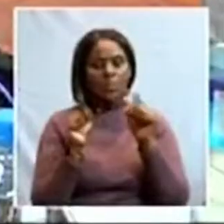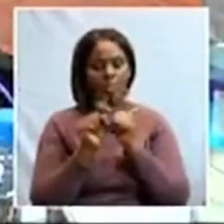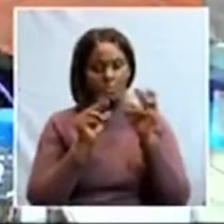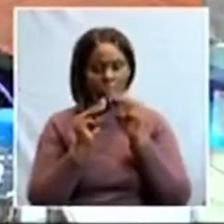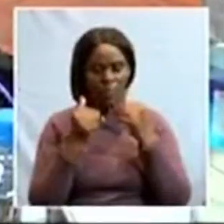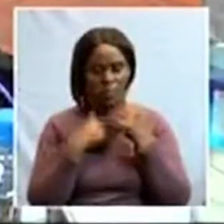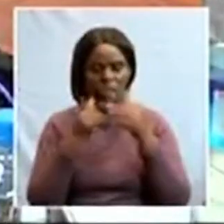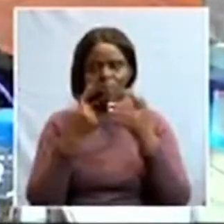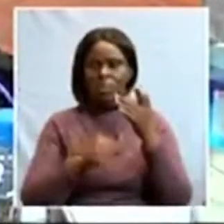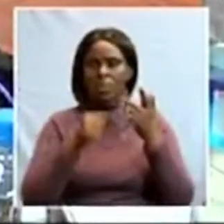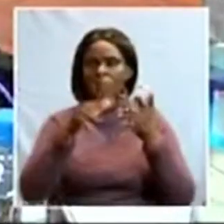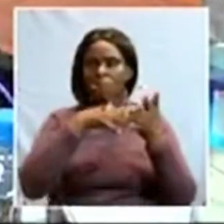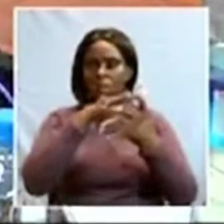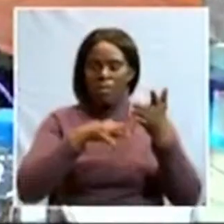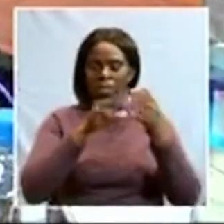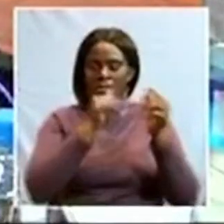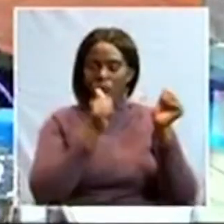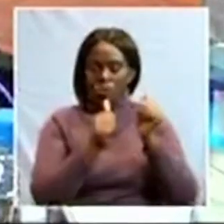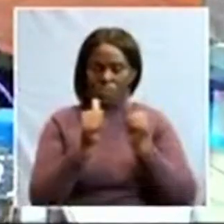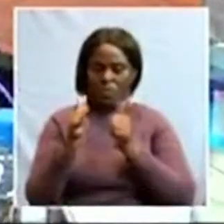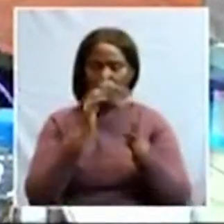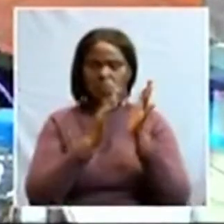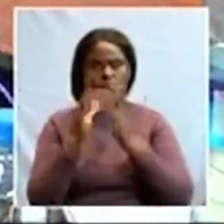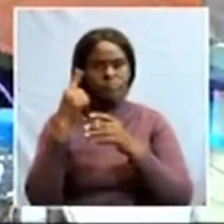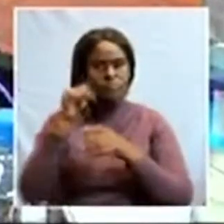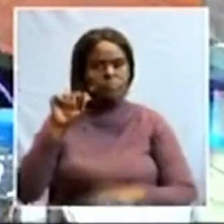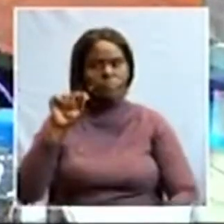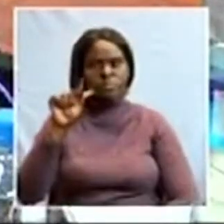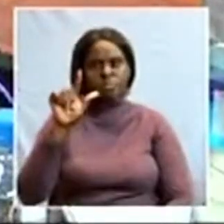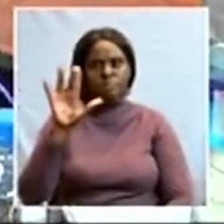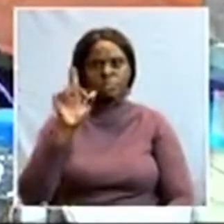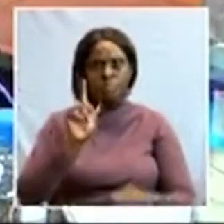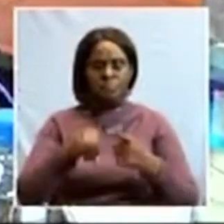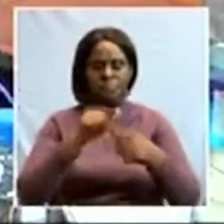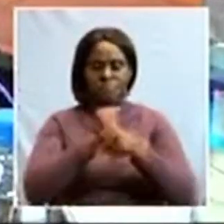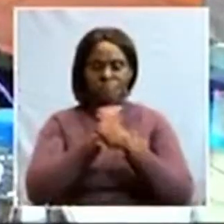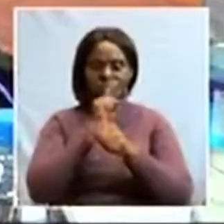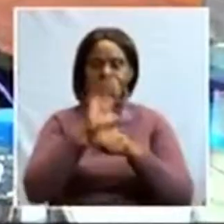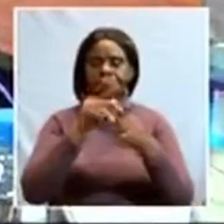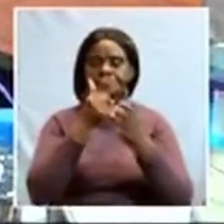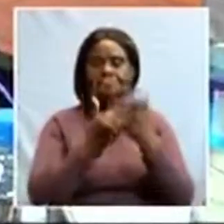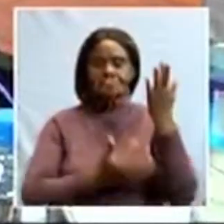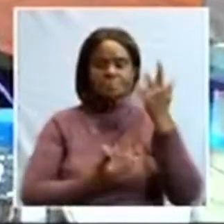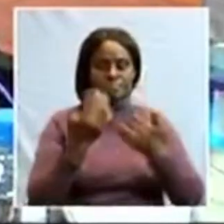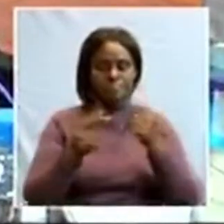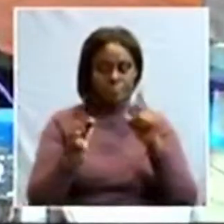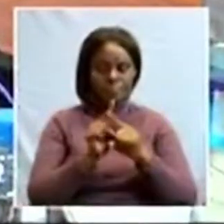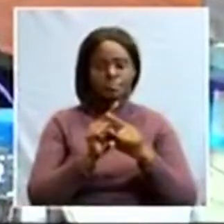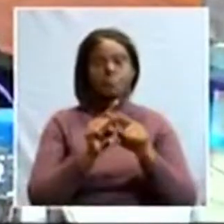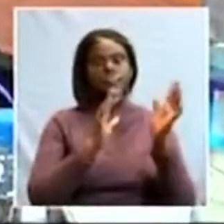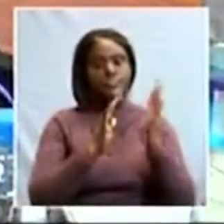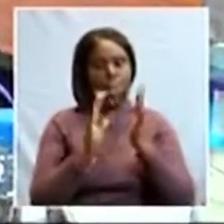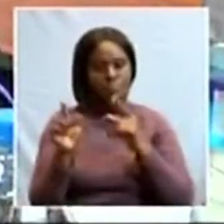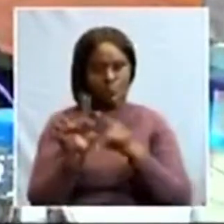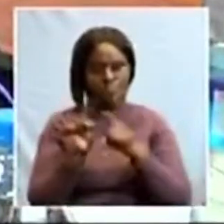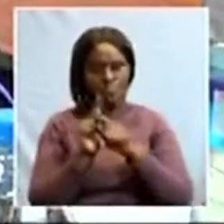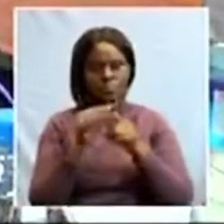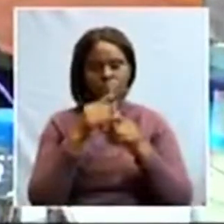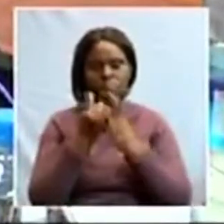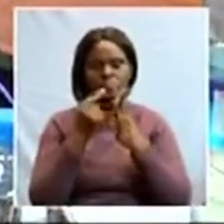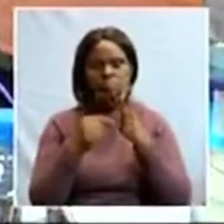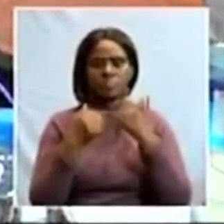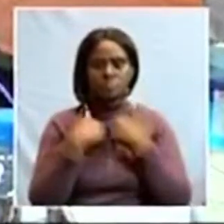Management has scheduled the activity plan for 2025 to ensure that all fire activities are systematically